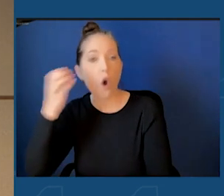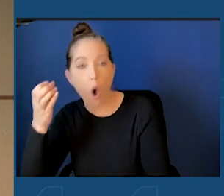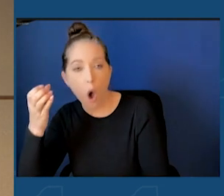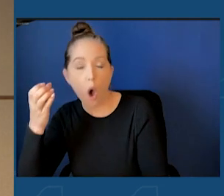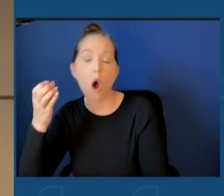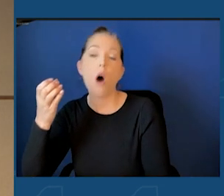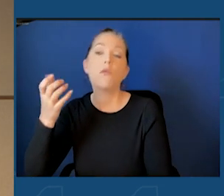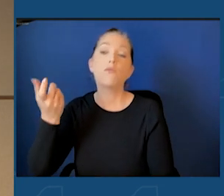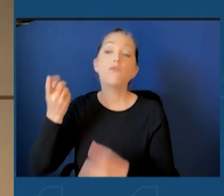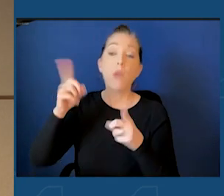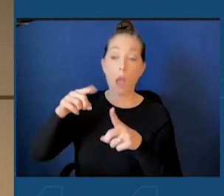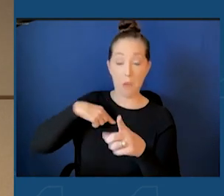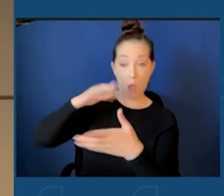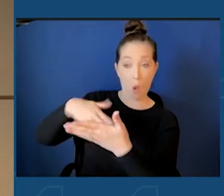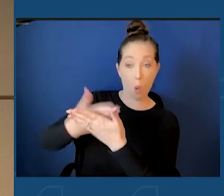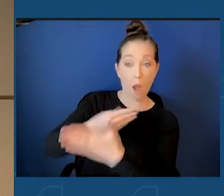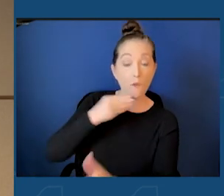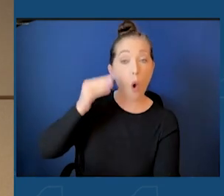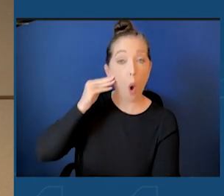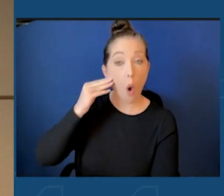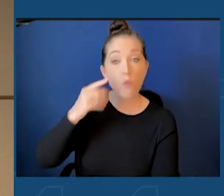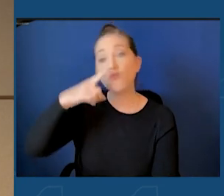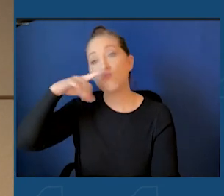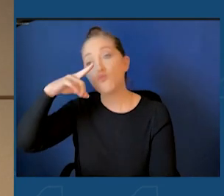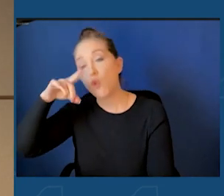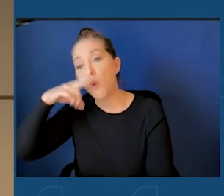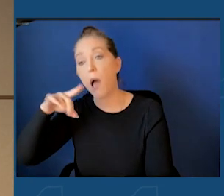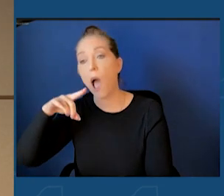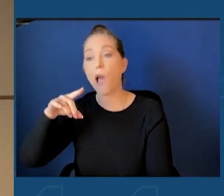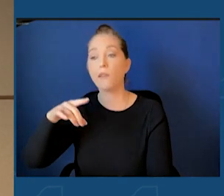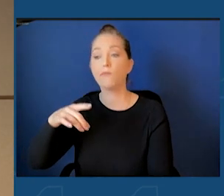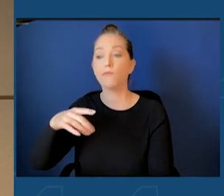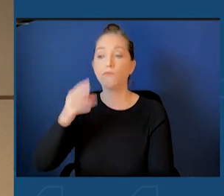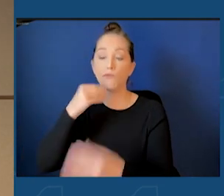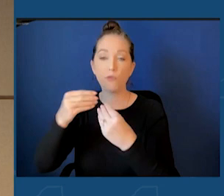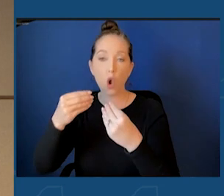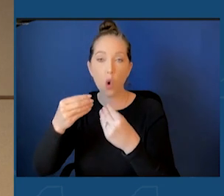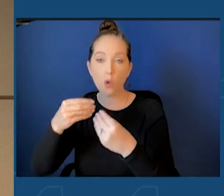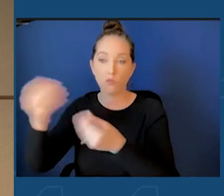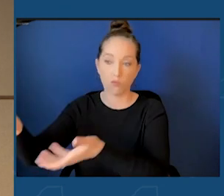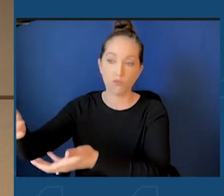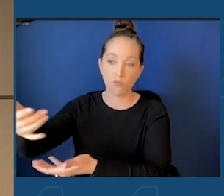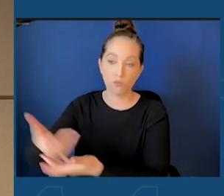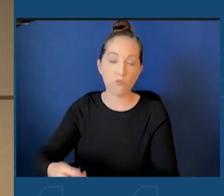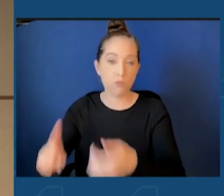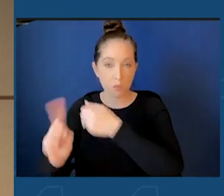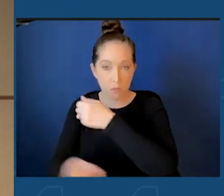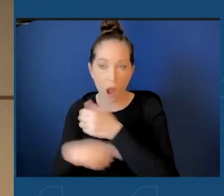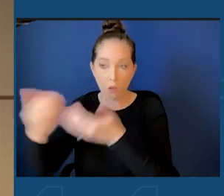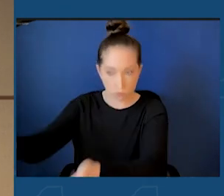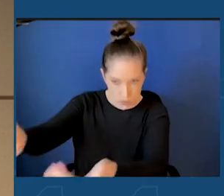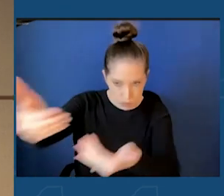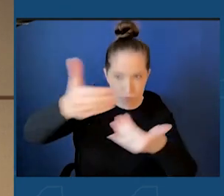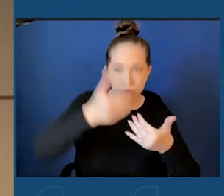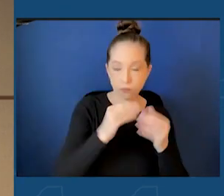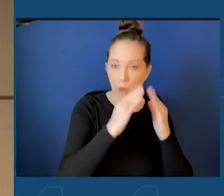I return home, can you help me bring the groceries into the house?" He said, "Okay."